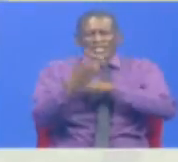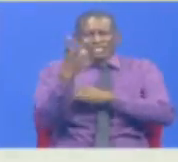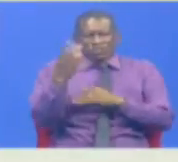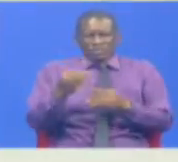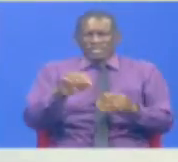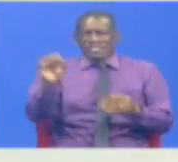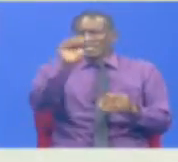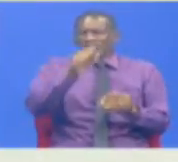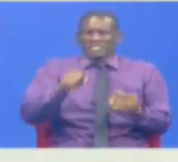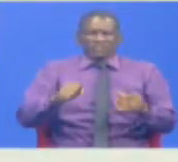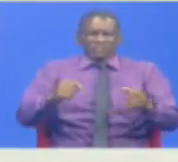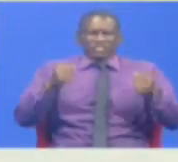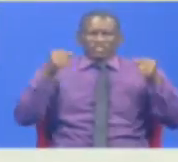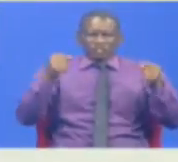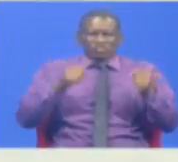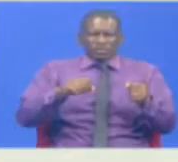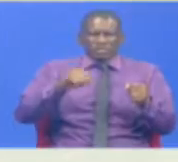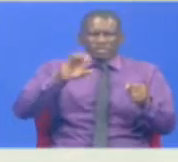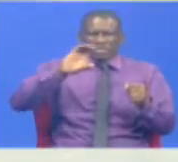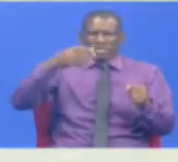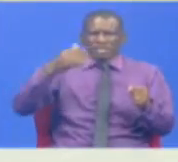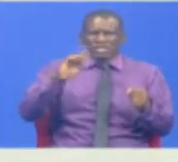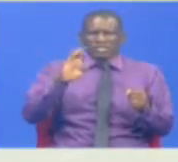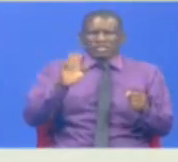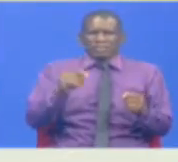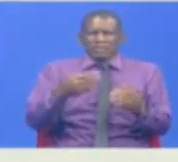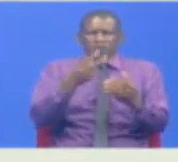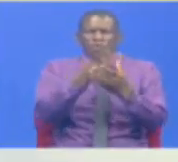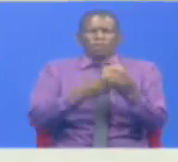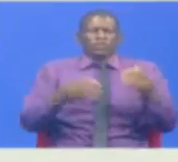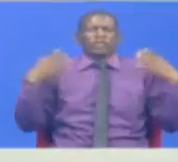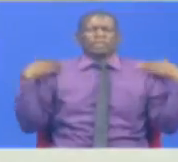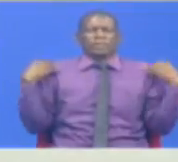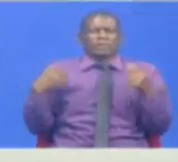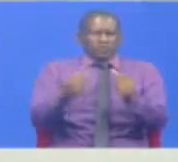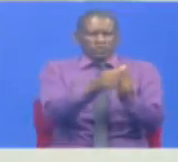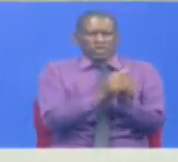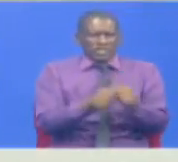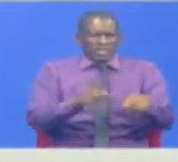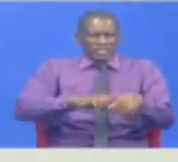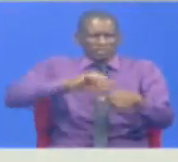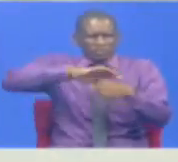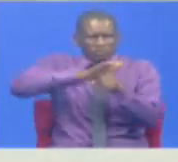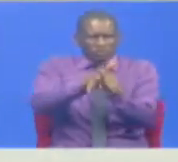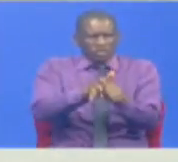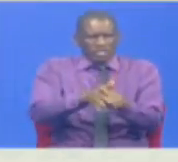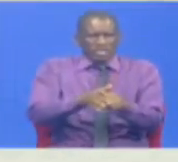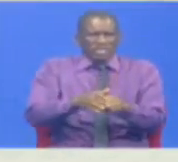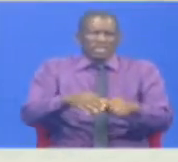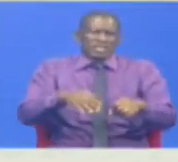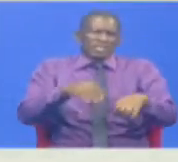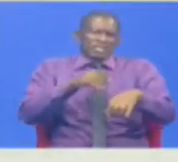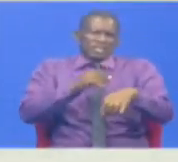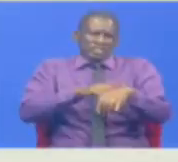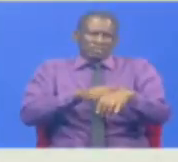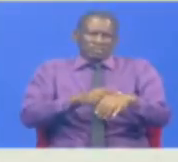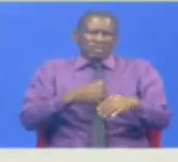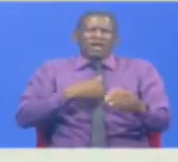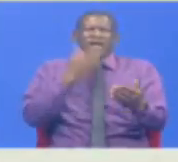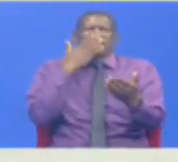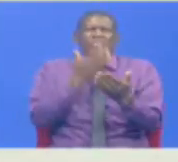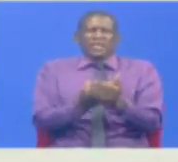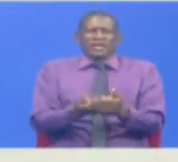Medalist Beatrice Chebet. The two have been training together during the COVID-19 restrictions. Nami nashukuru